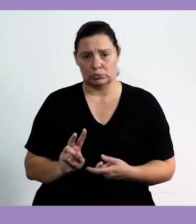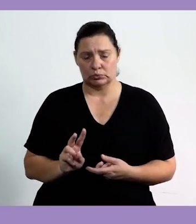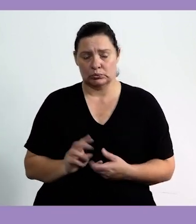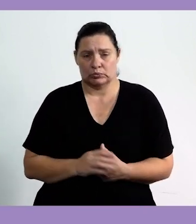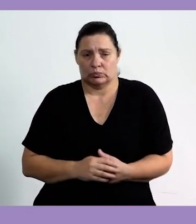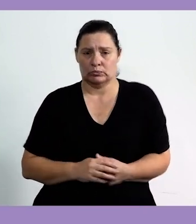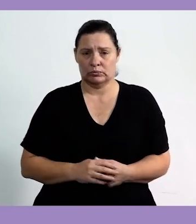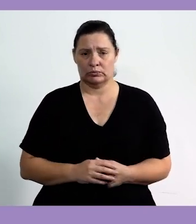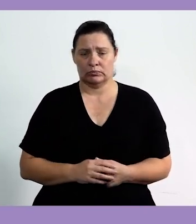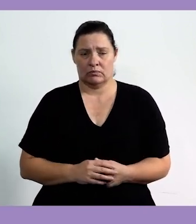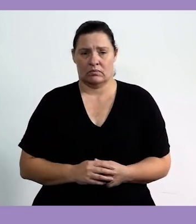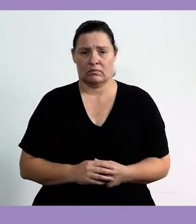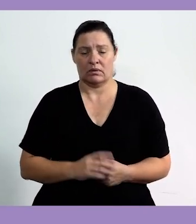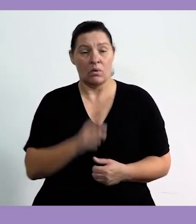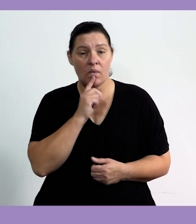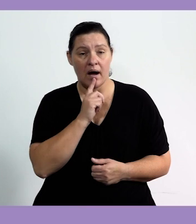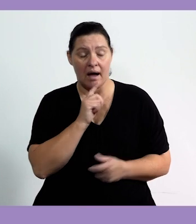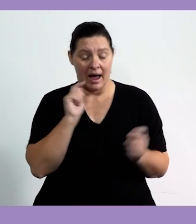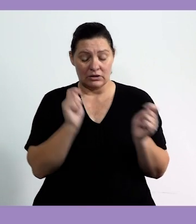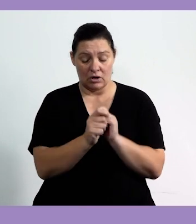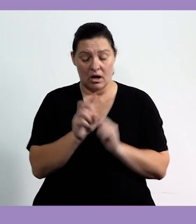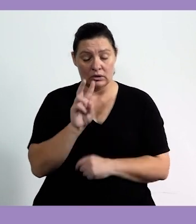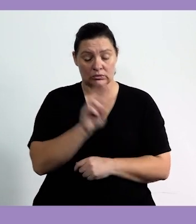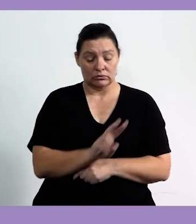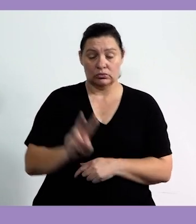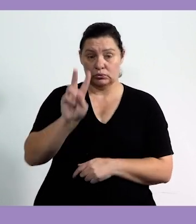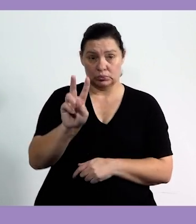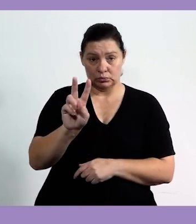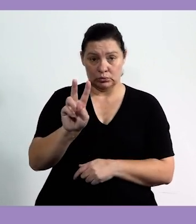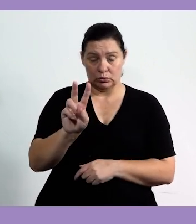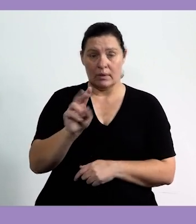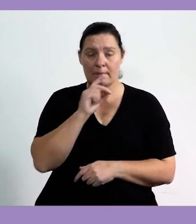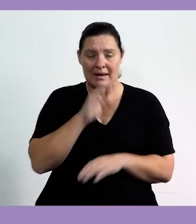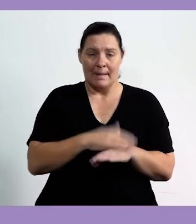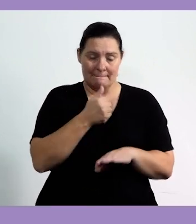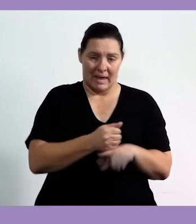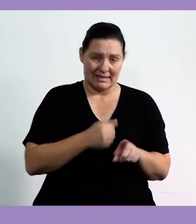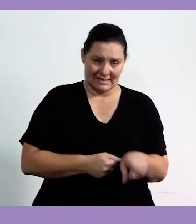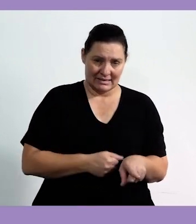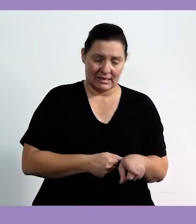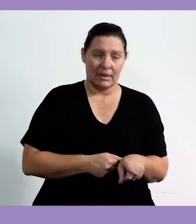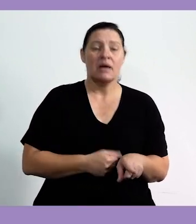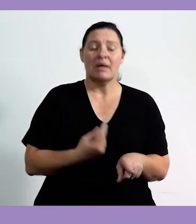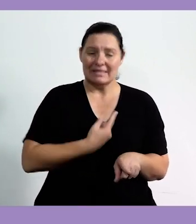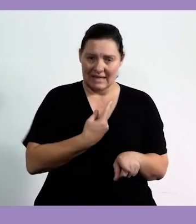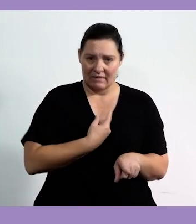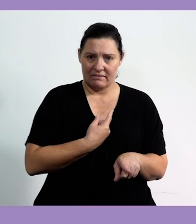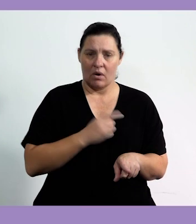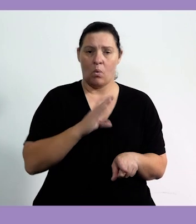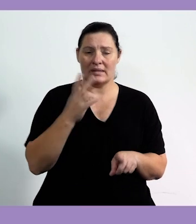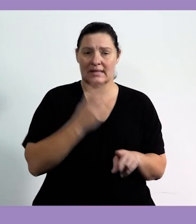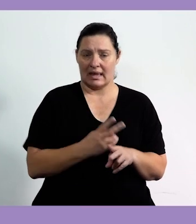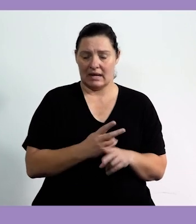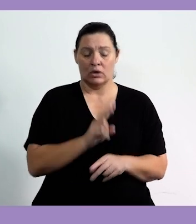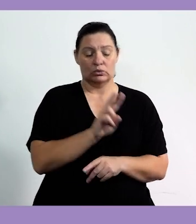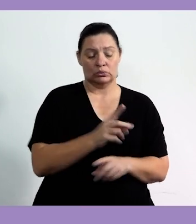2. When that exponent changes to 2, that means that the base 2 is multiplied by itself